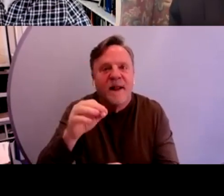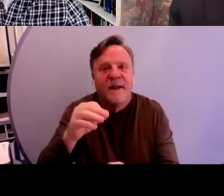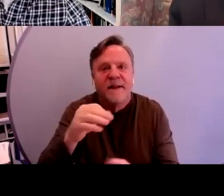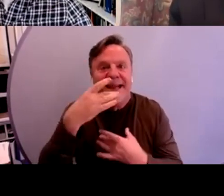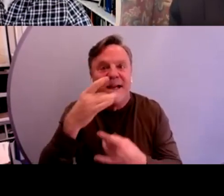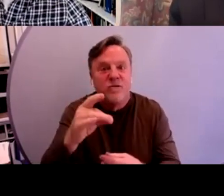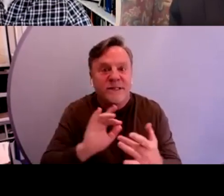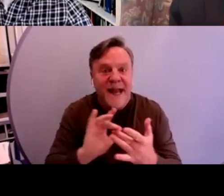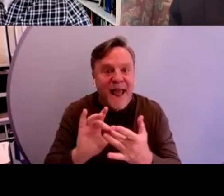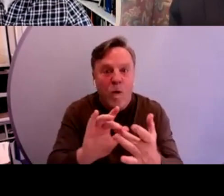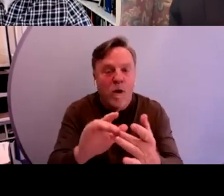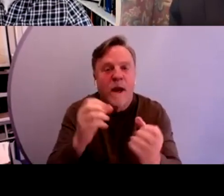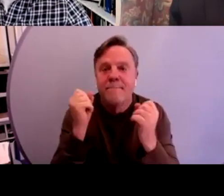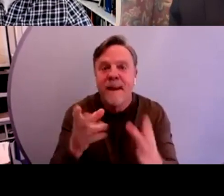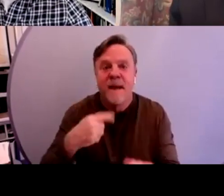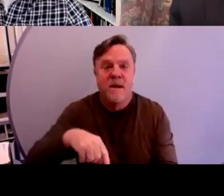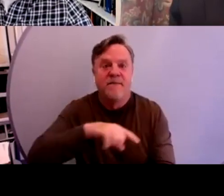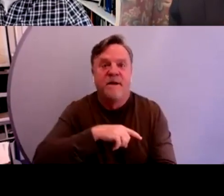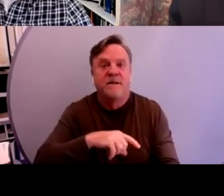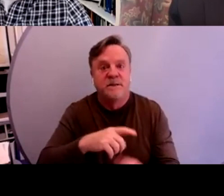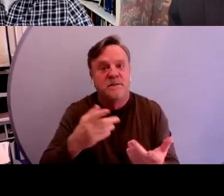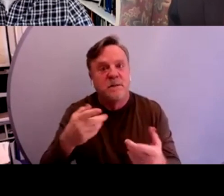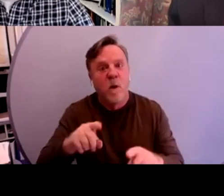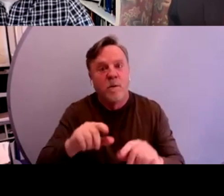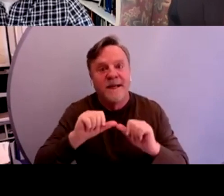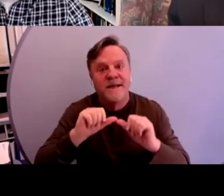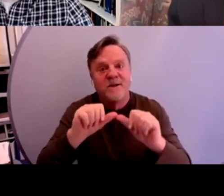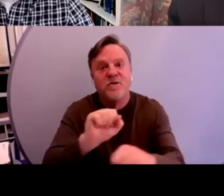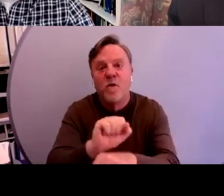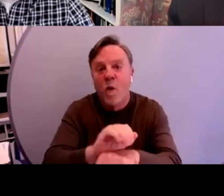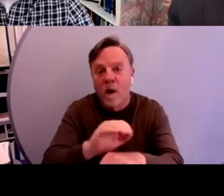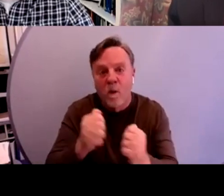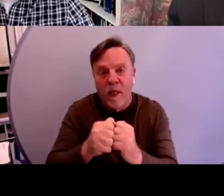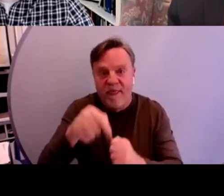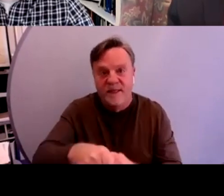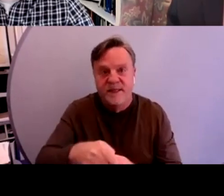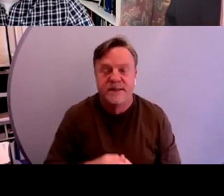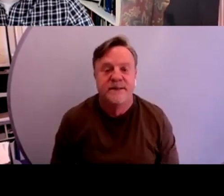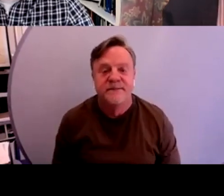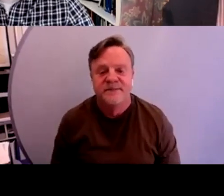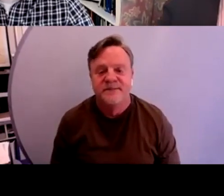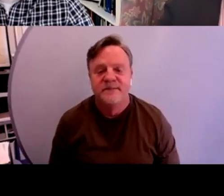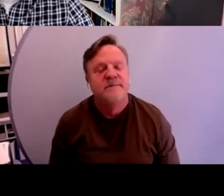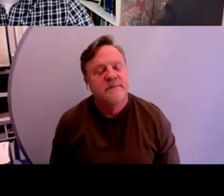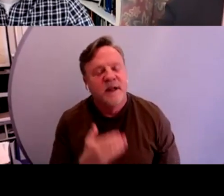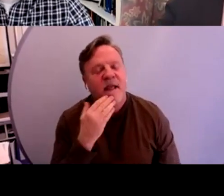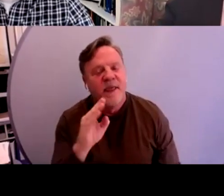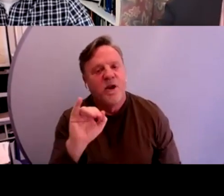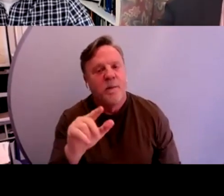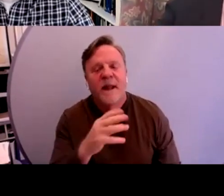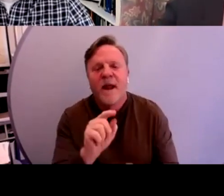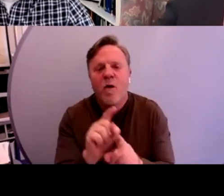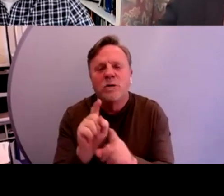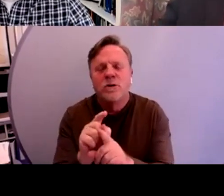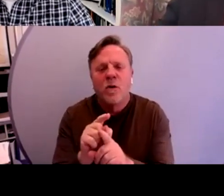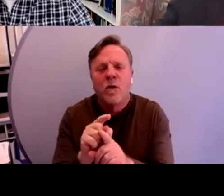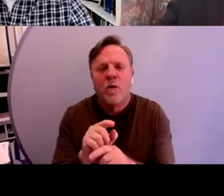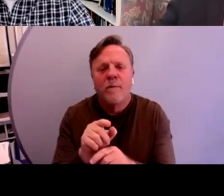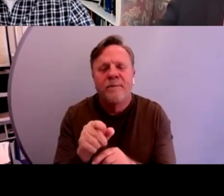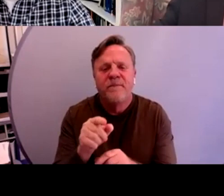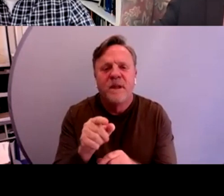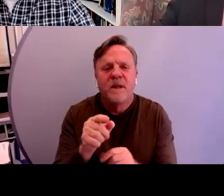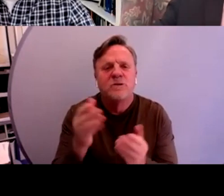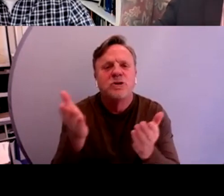Network and many of us as we continue to work on this. Yes, that's great. Thank you, Bill. And also to